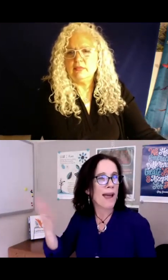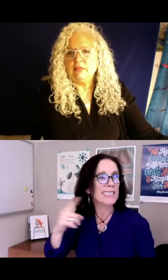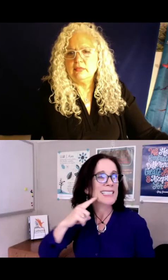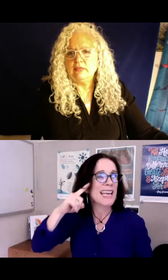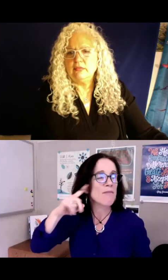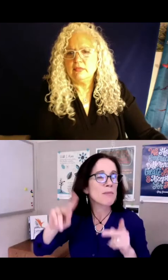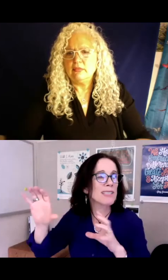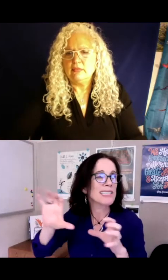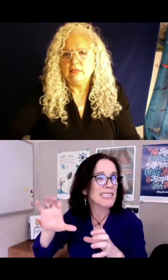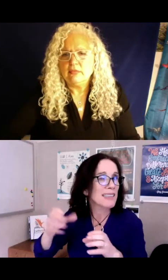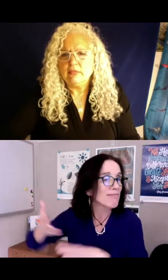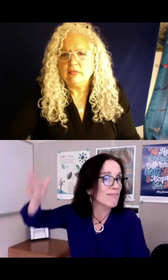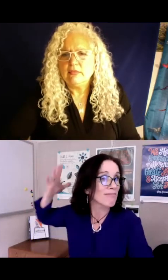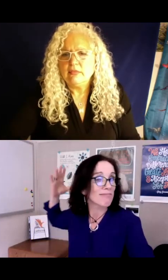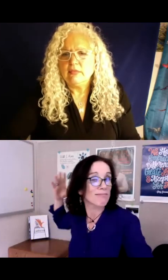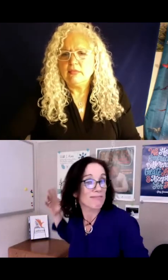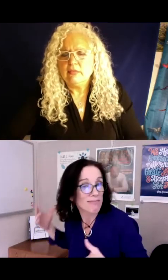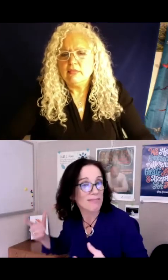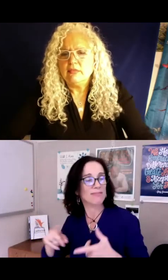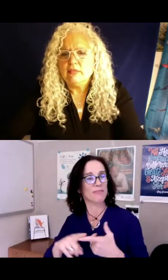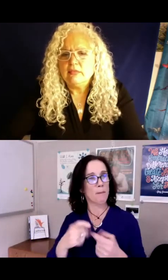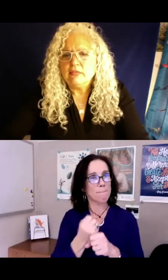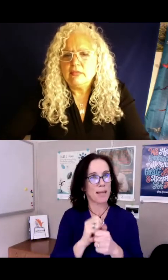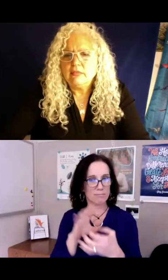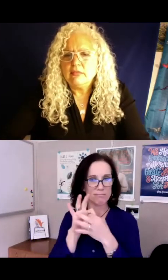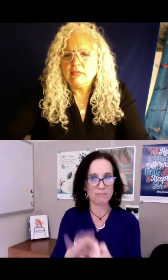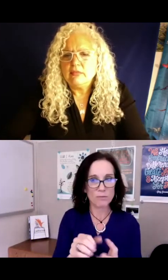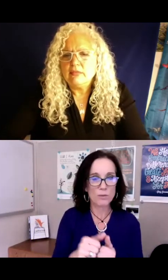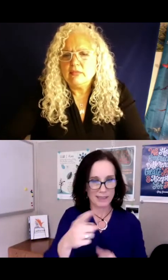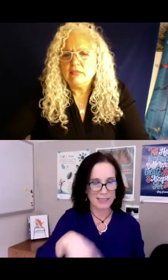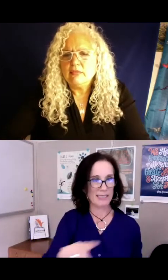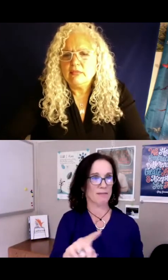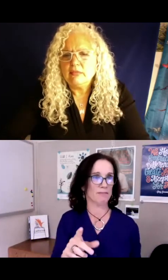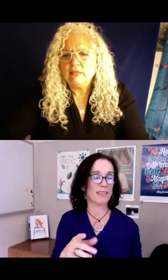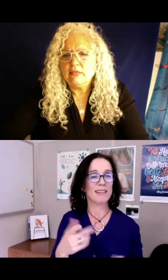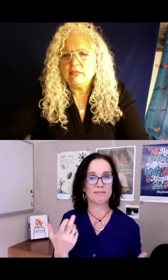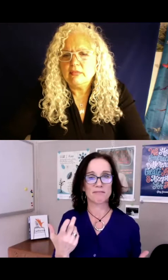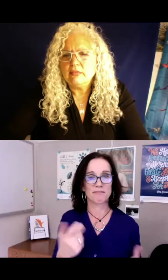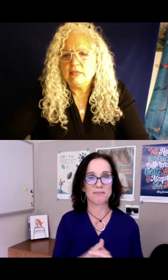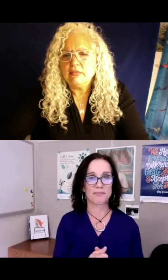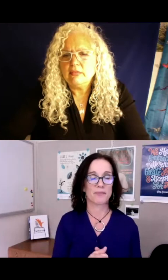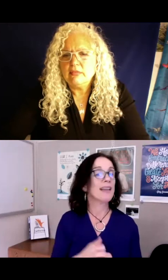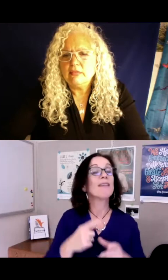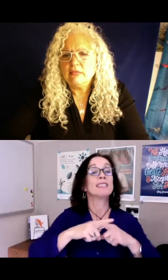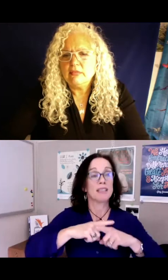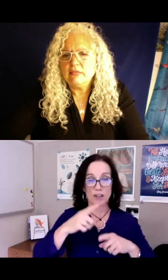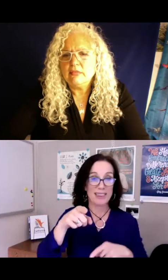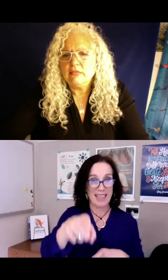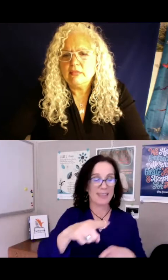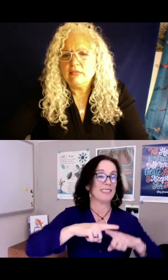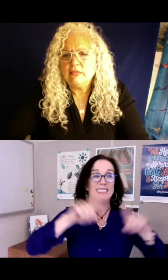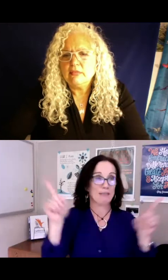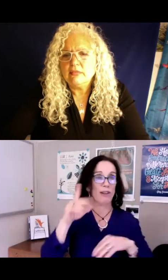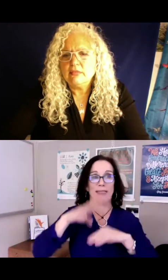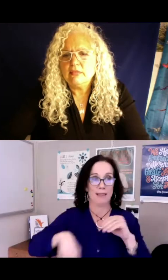teach history by showing what deaf people did in generations past, so that they can make a connection with that